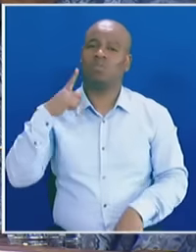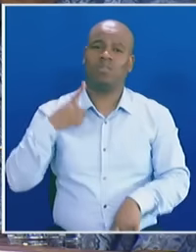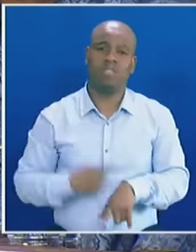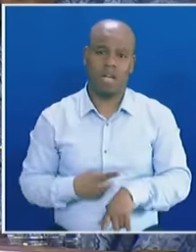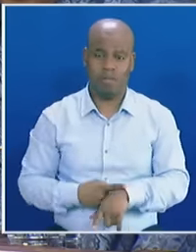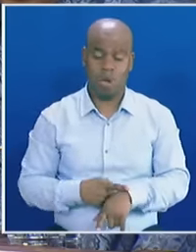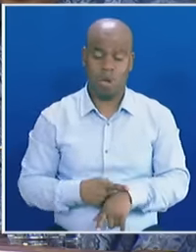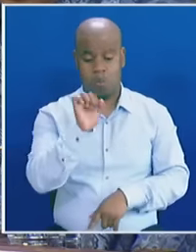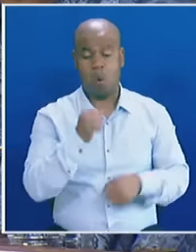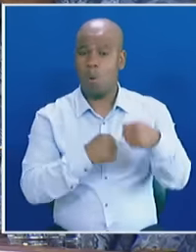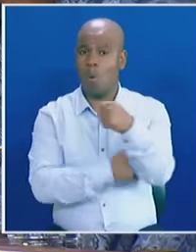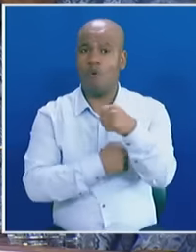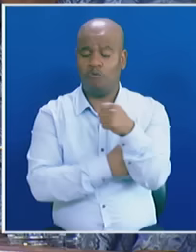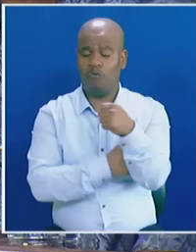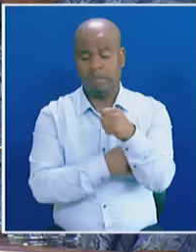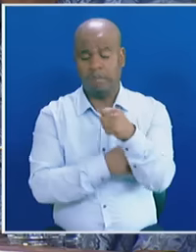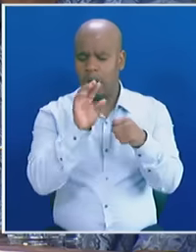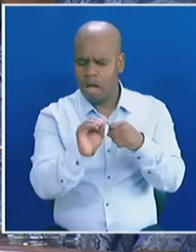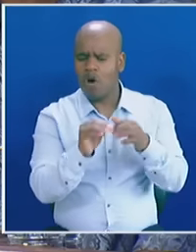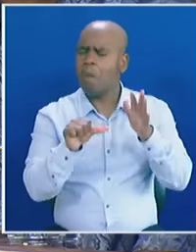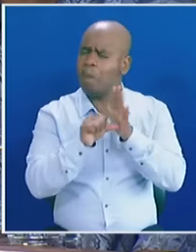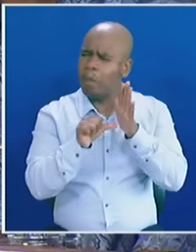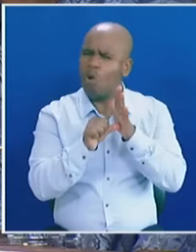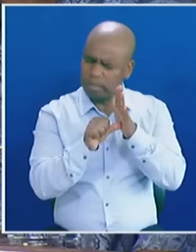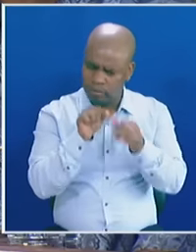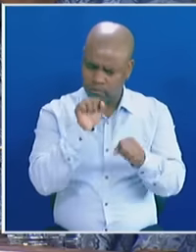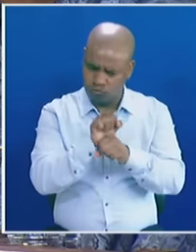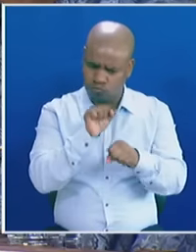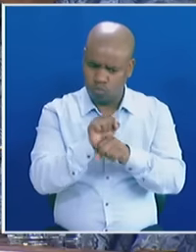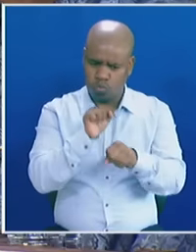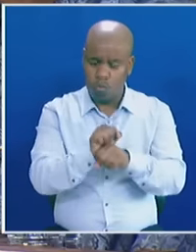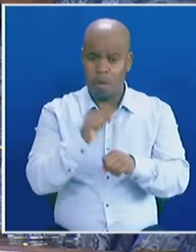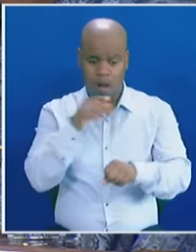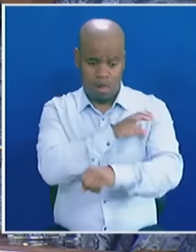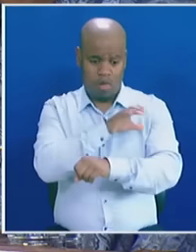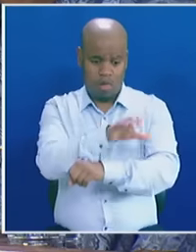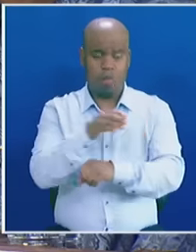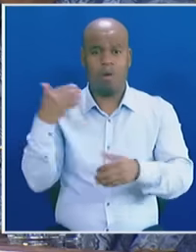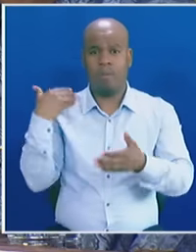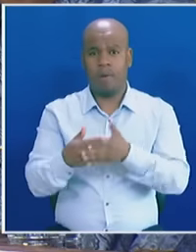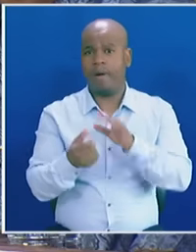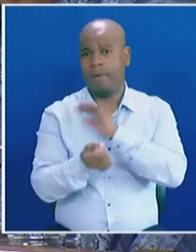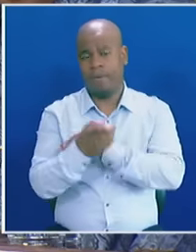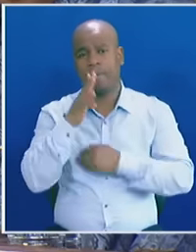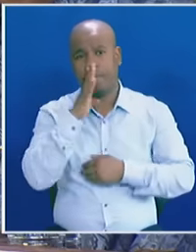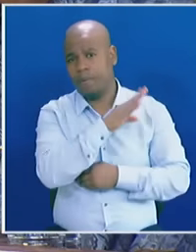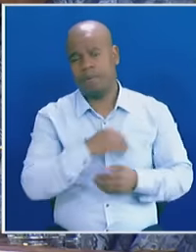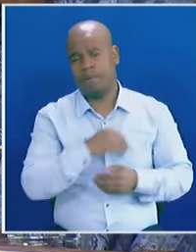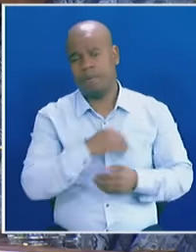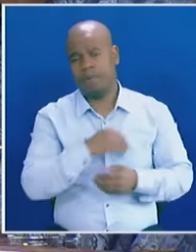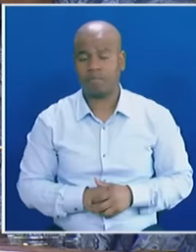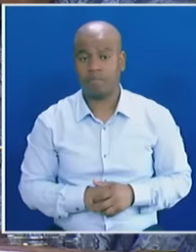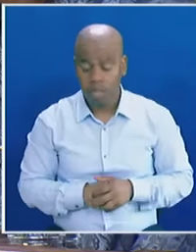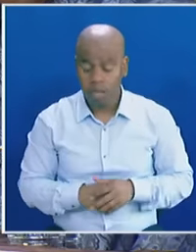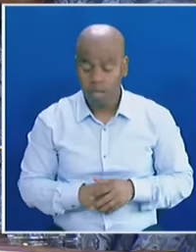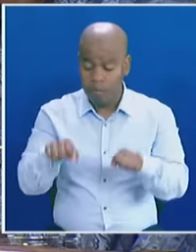has important duties which are presently being left unattended to. We will urge the ruling party to